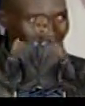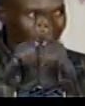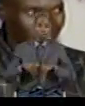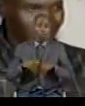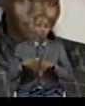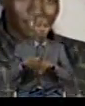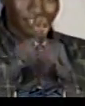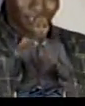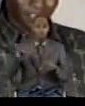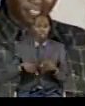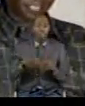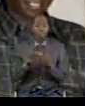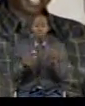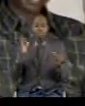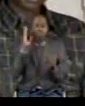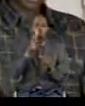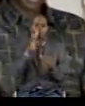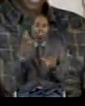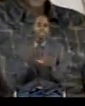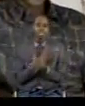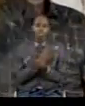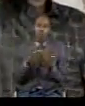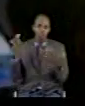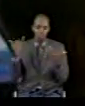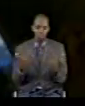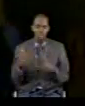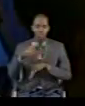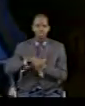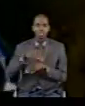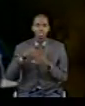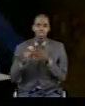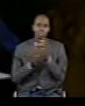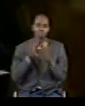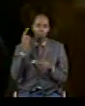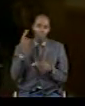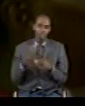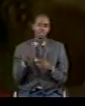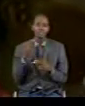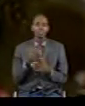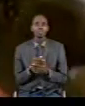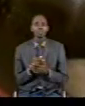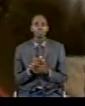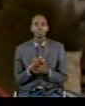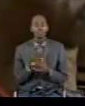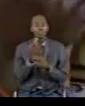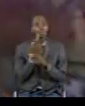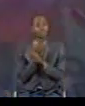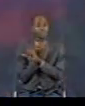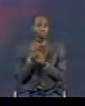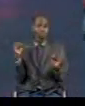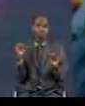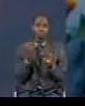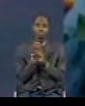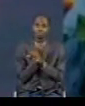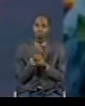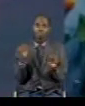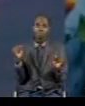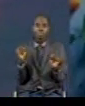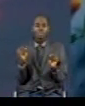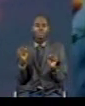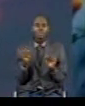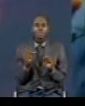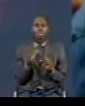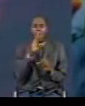be taken away tonight in Jesus' name. Redemption, redemption. Anybody awake